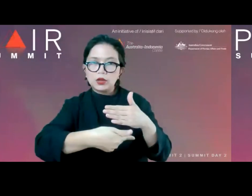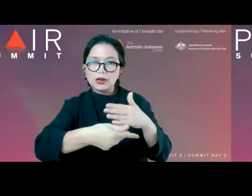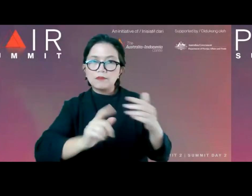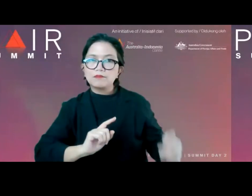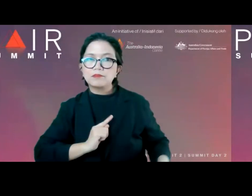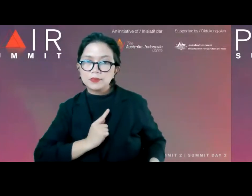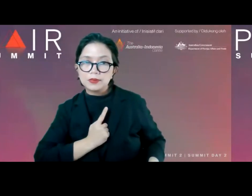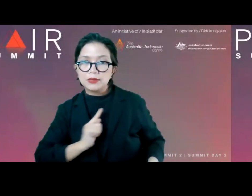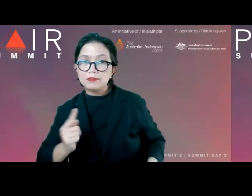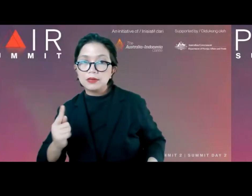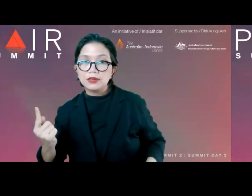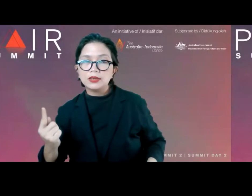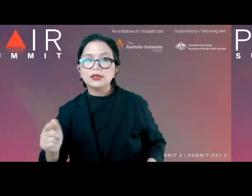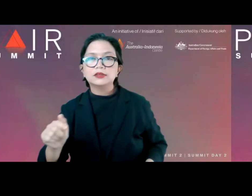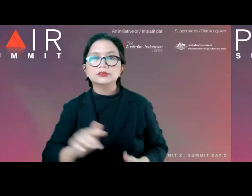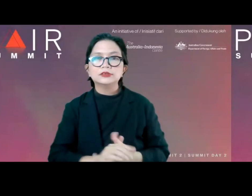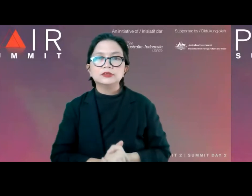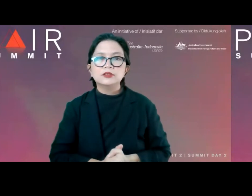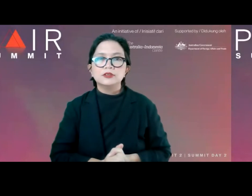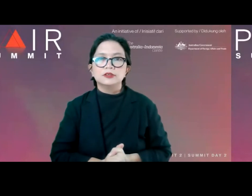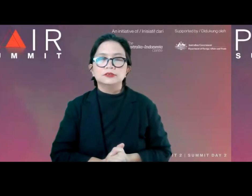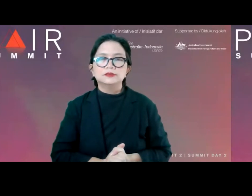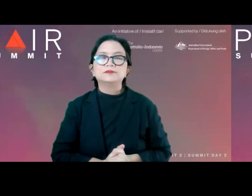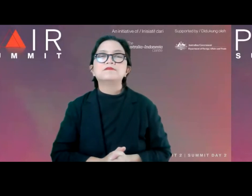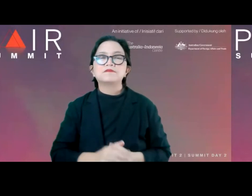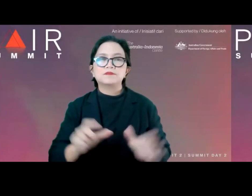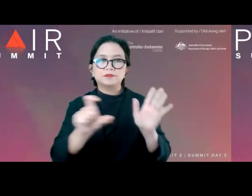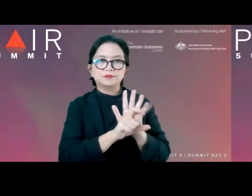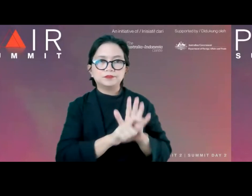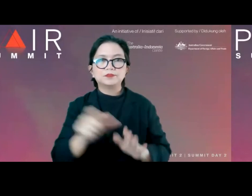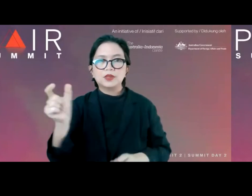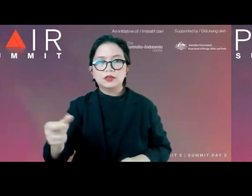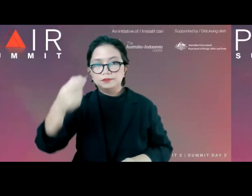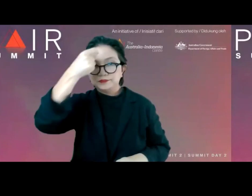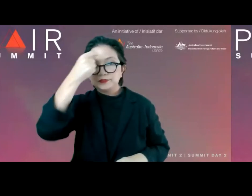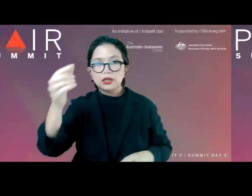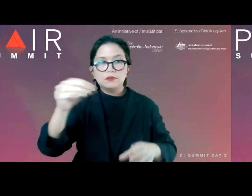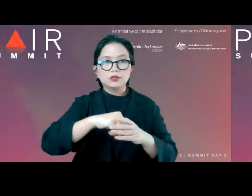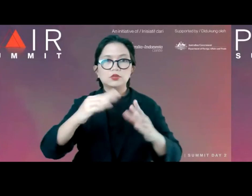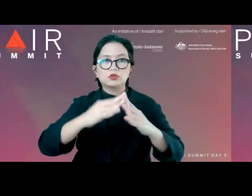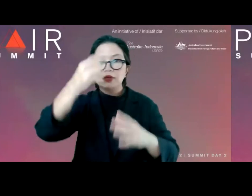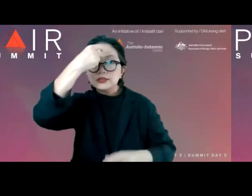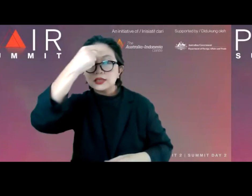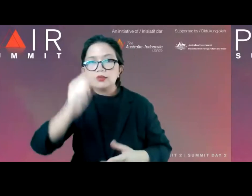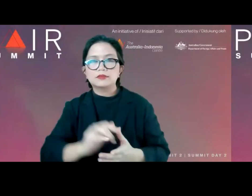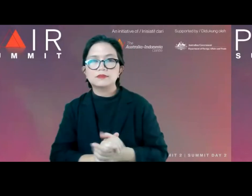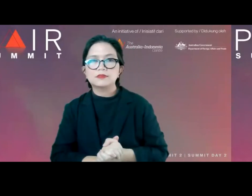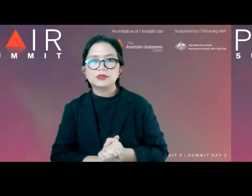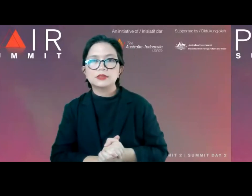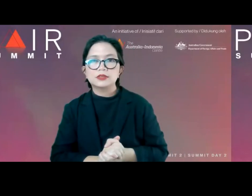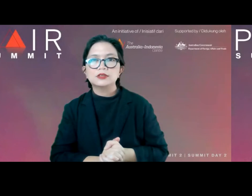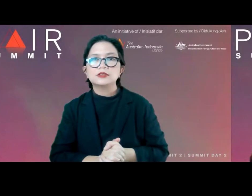is associated with that person. Instead of seeing a person as just one of the statistics in a malaria program, or one of the statistics